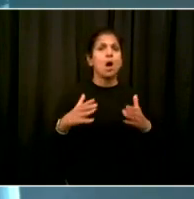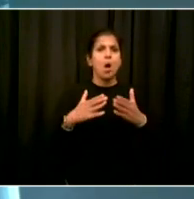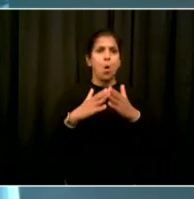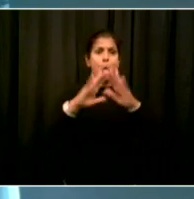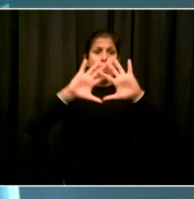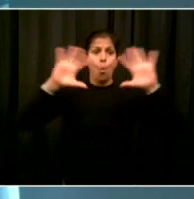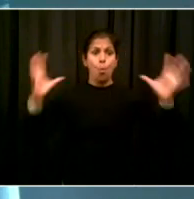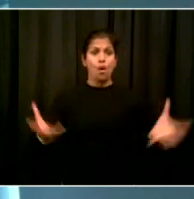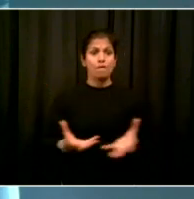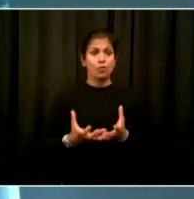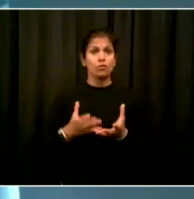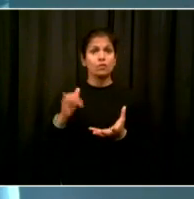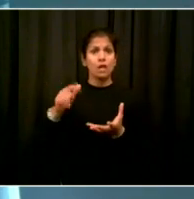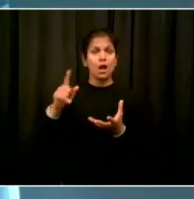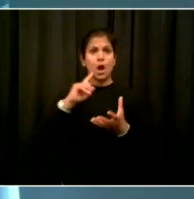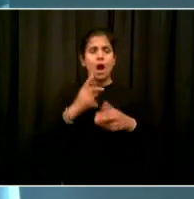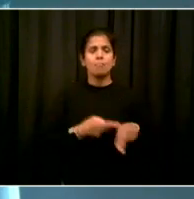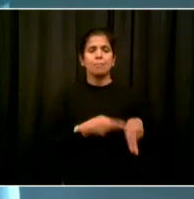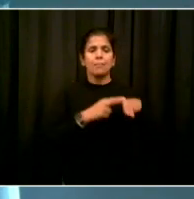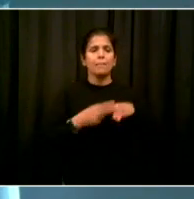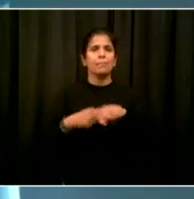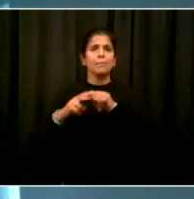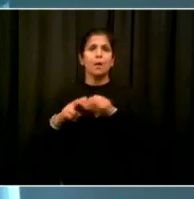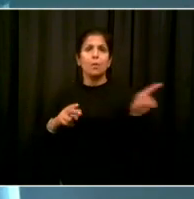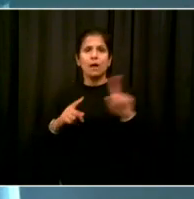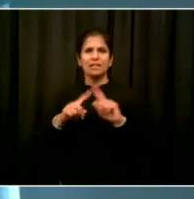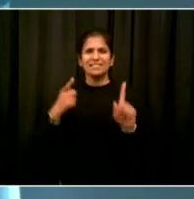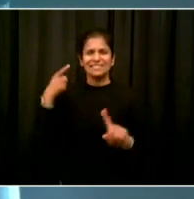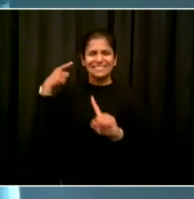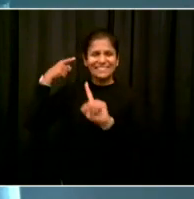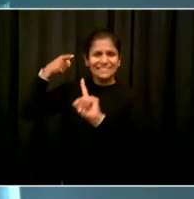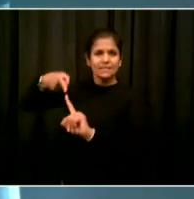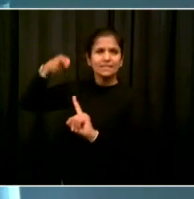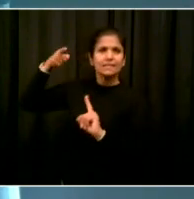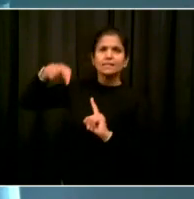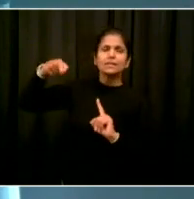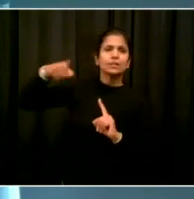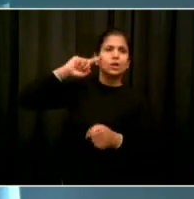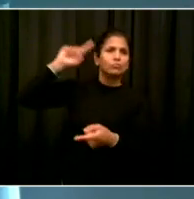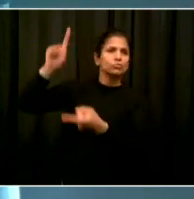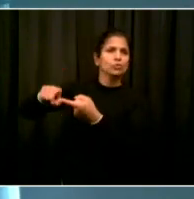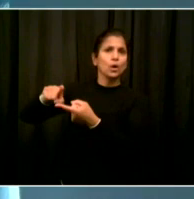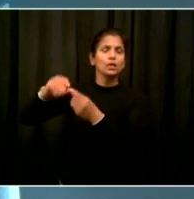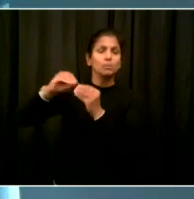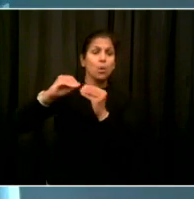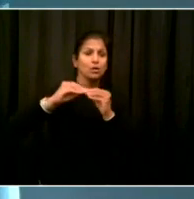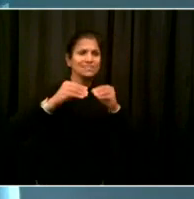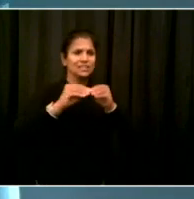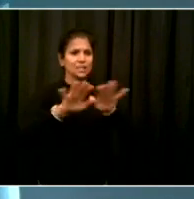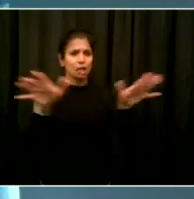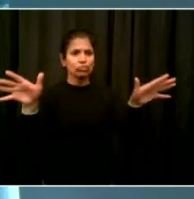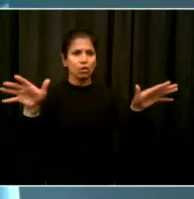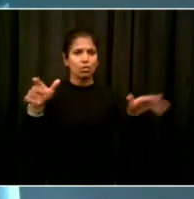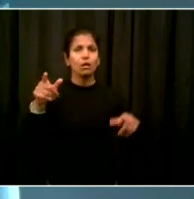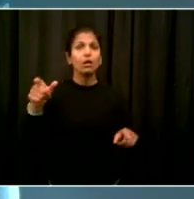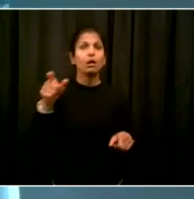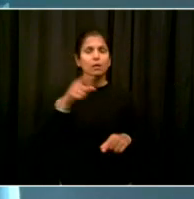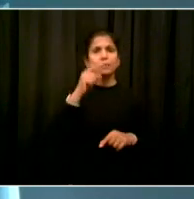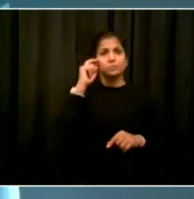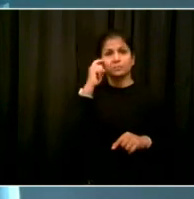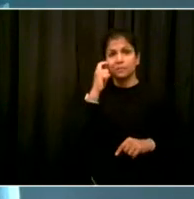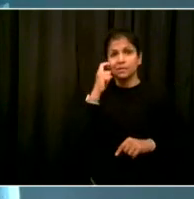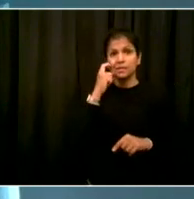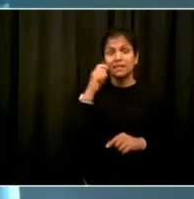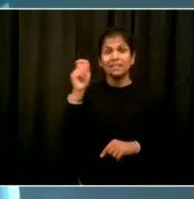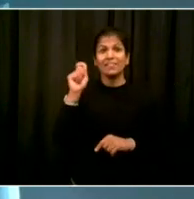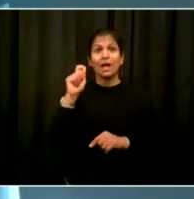what are the factors that we're seeing? We're seeing a lot of the same things that we have before, just more of them. So as the mayor has said, travel, it represents right now about